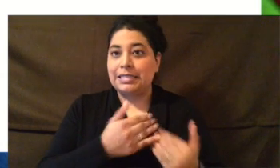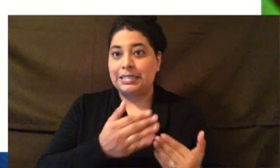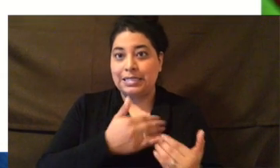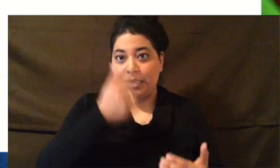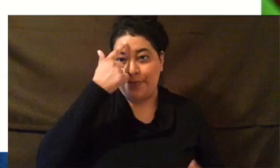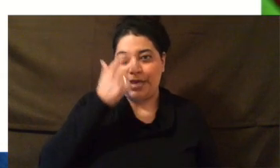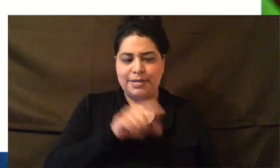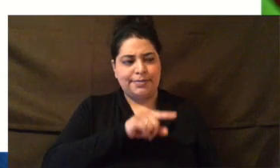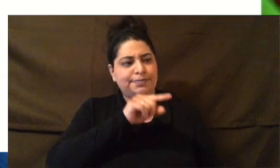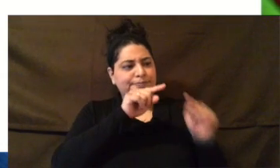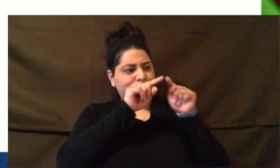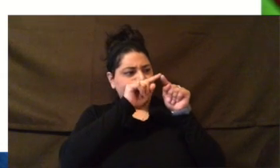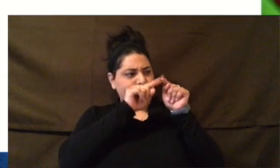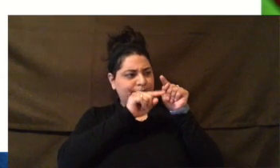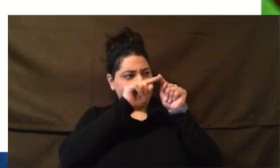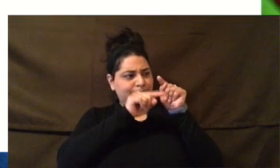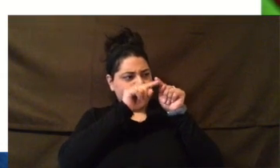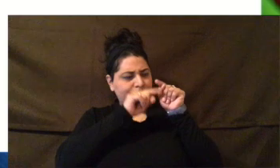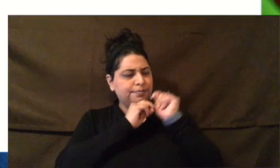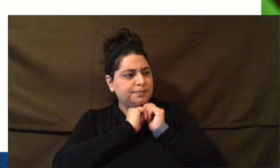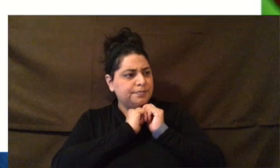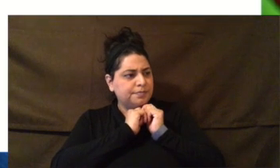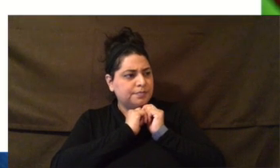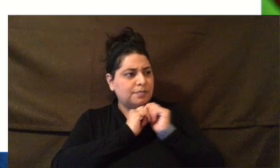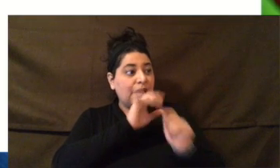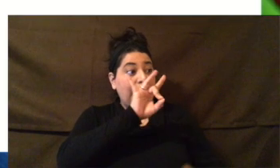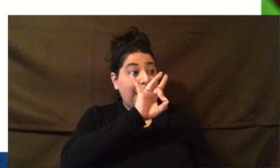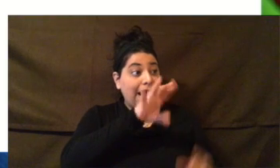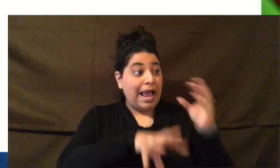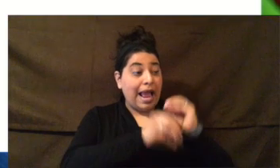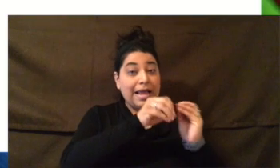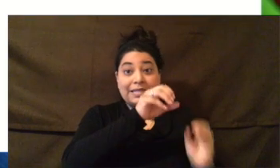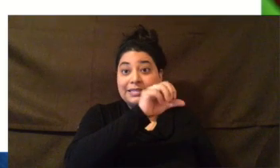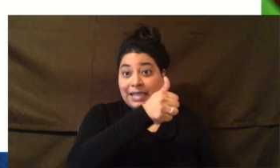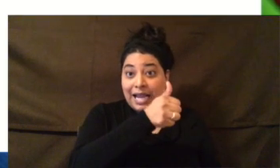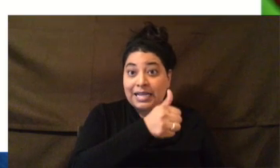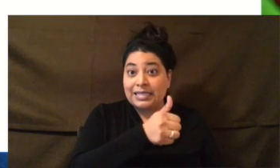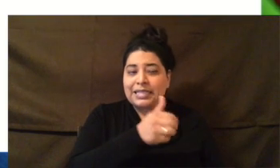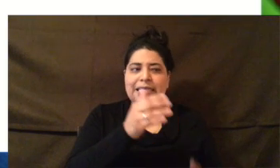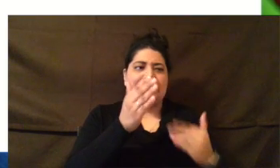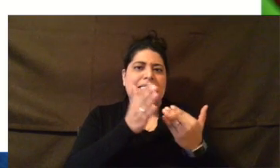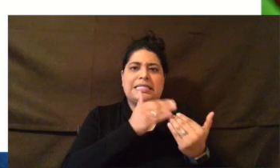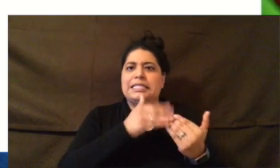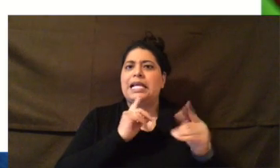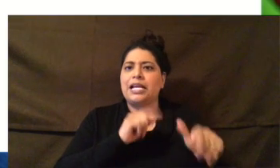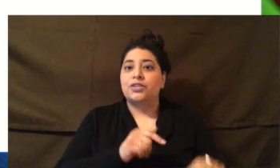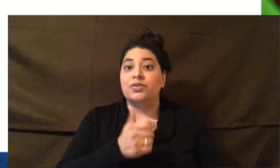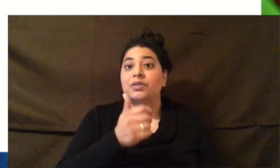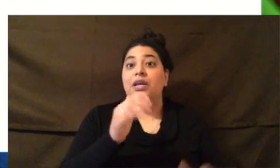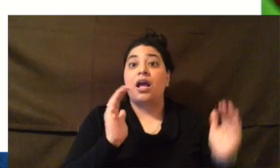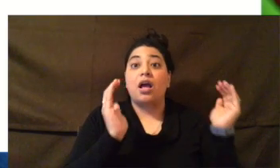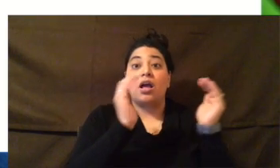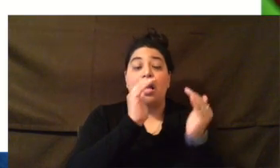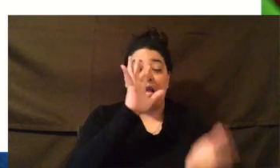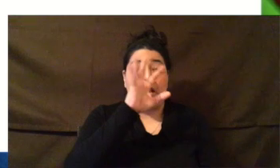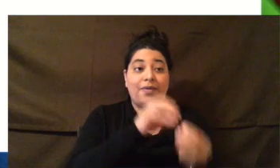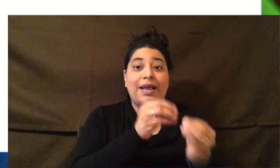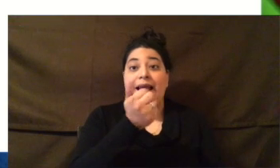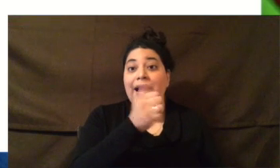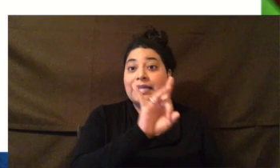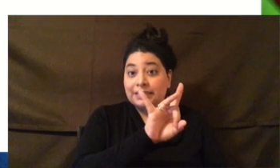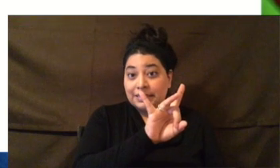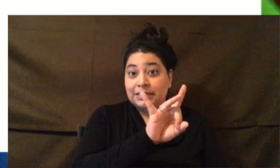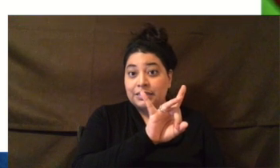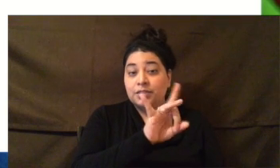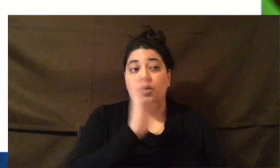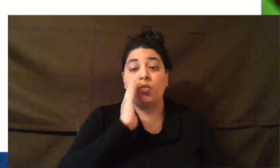both next to each other up here, size 1, size 2. 8 plus 10, easy mental math, that's a total of 18. Okay, and we're going to